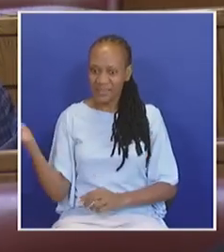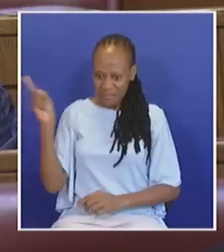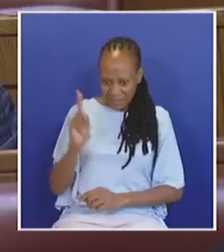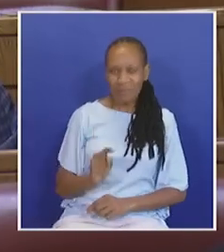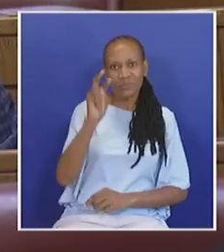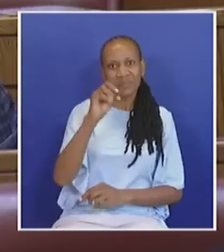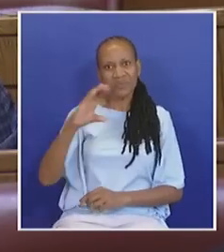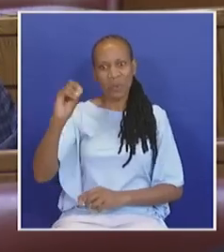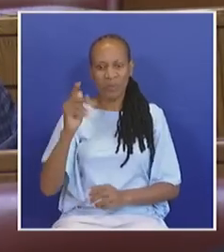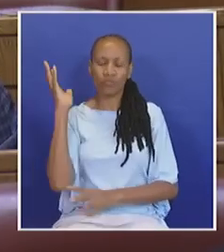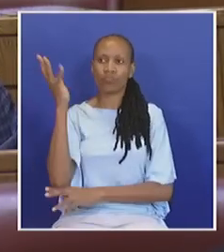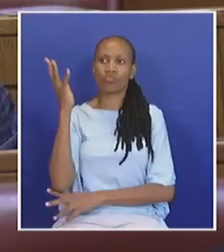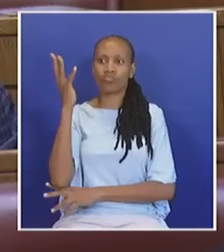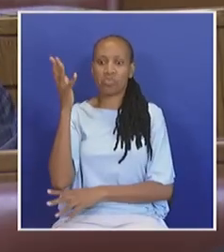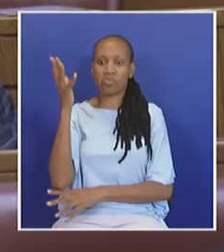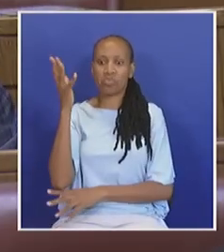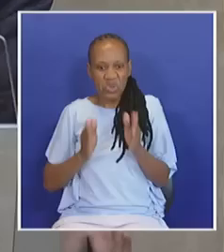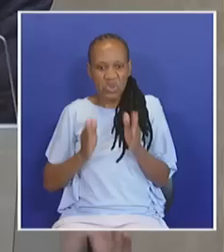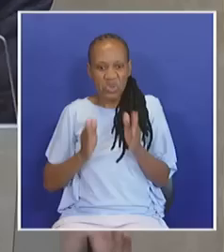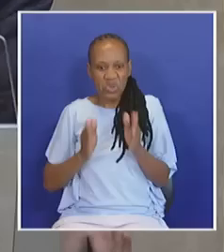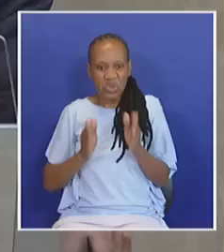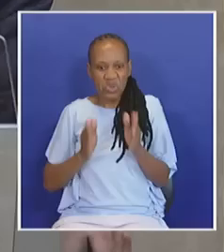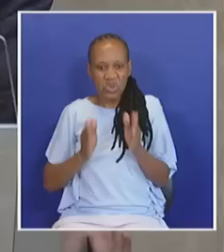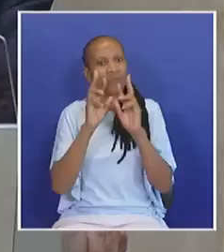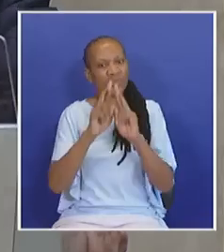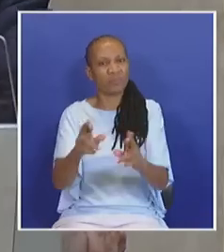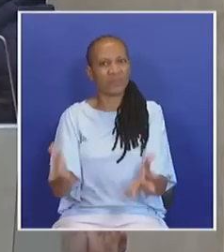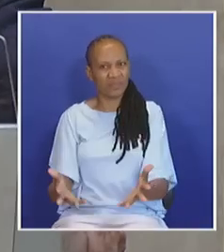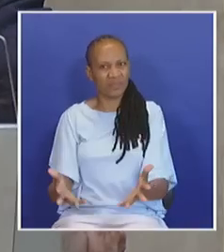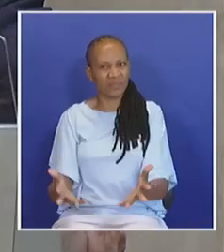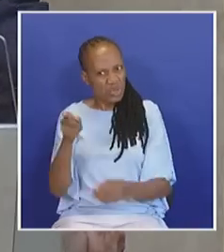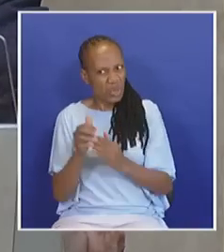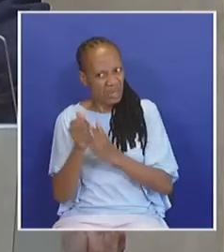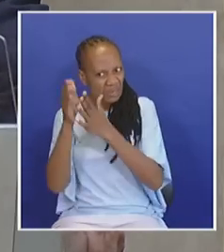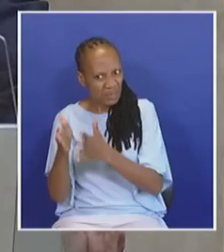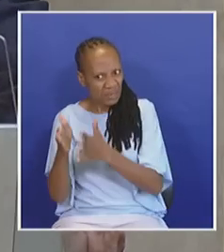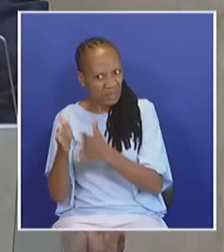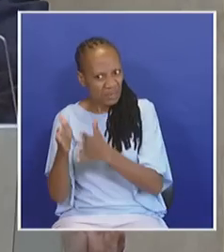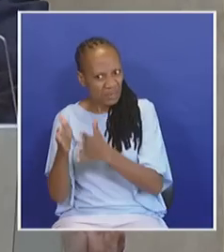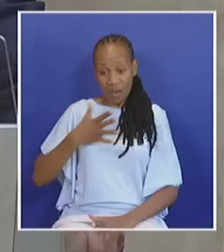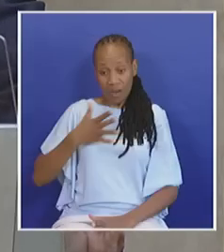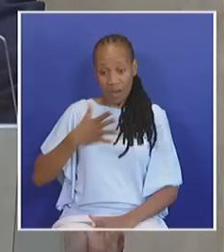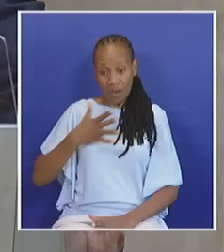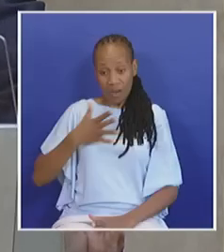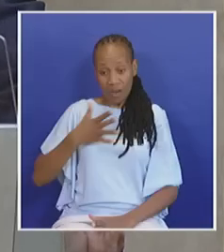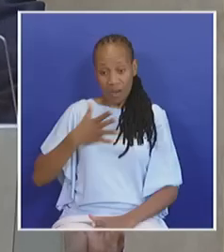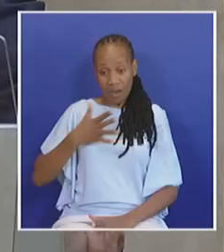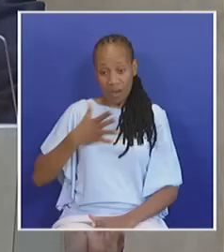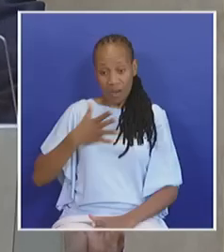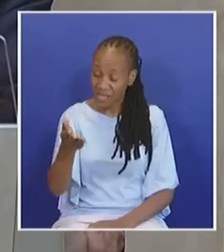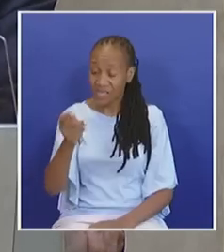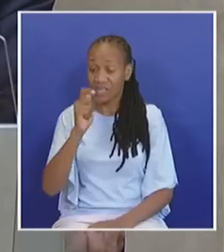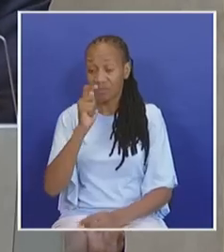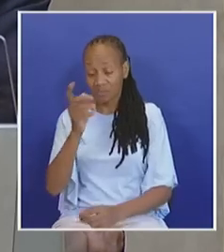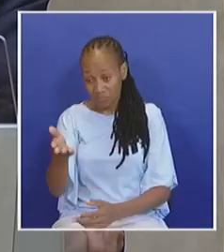country and acts and proposes to be a leader. What I want to say to you, sir, with absolute due respect, You did